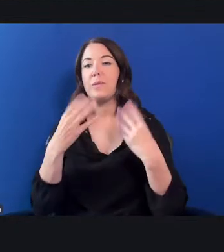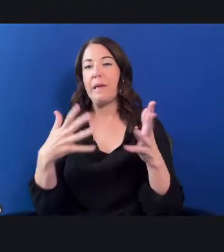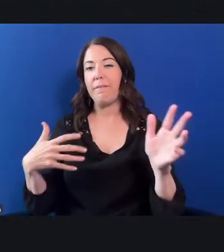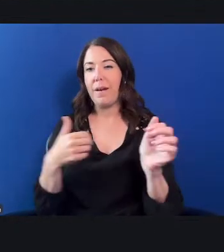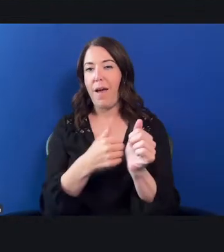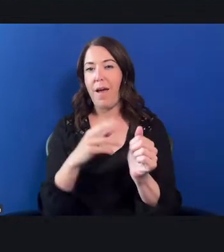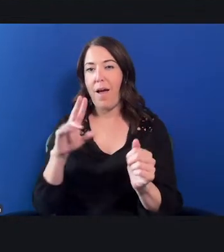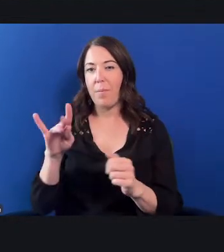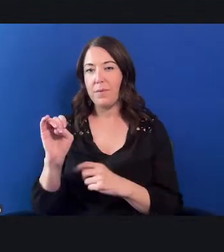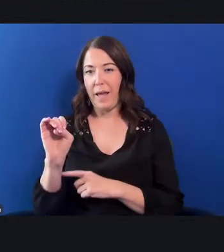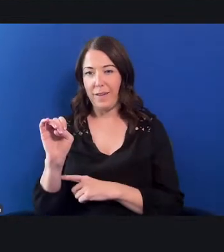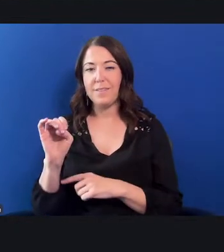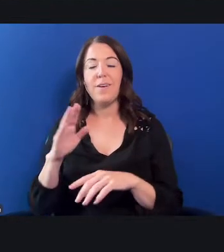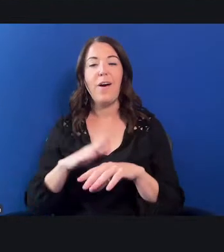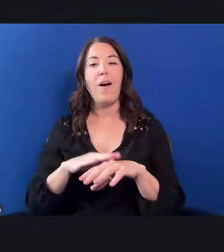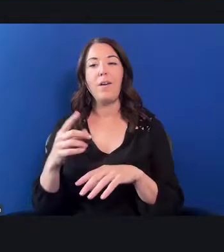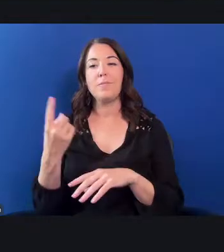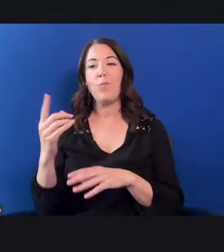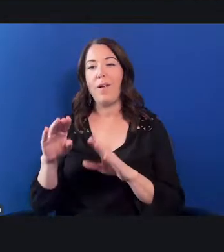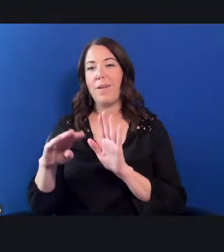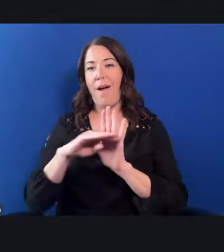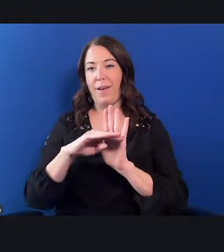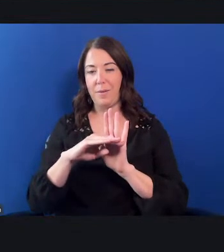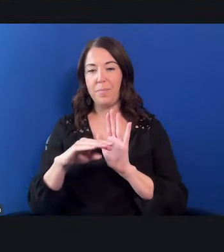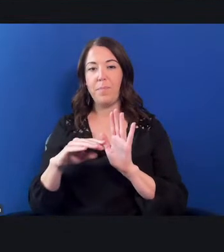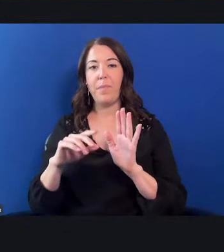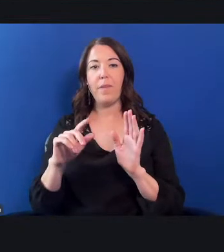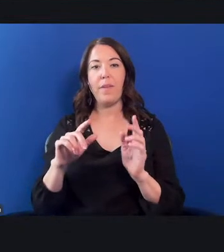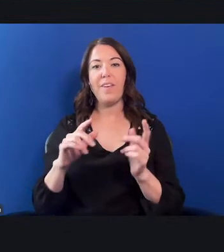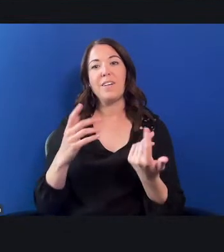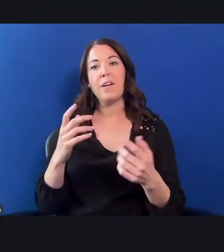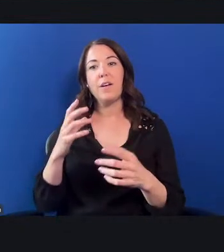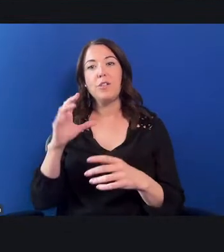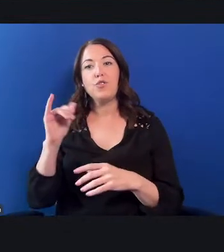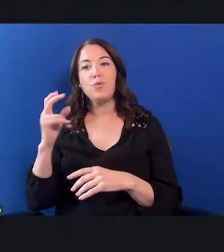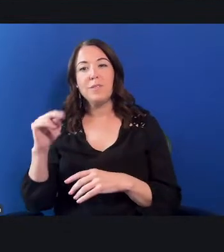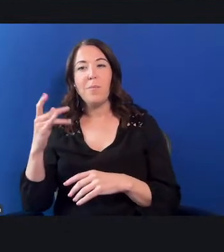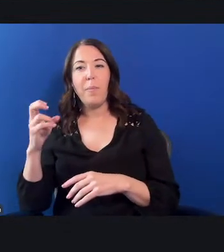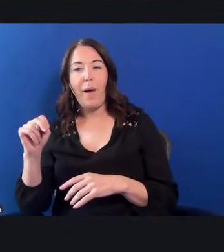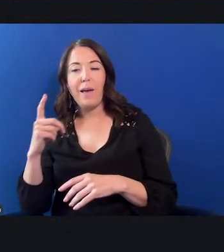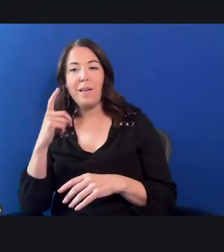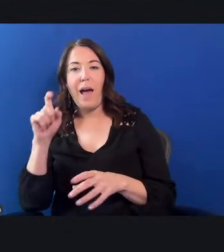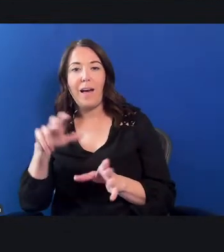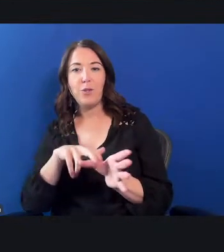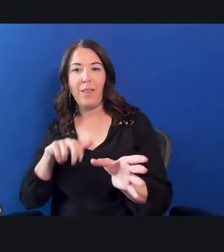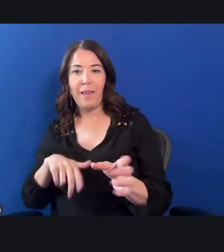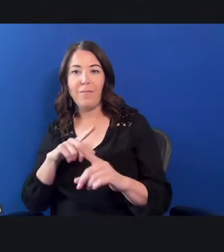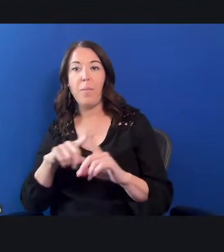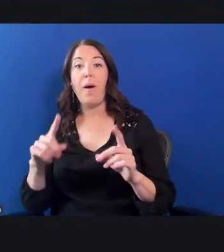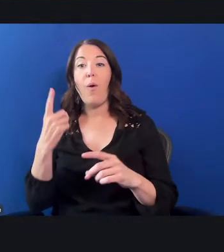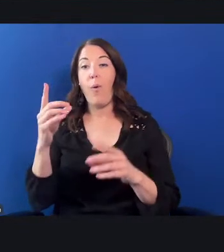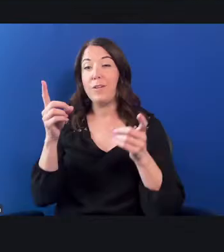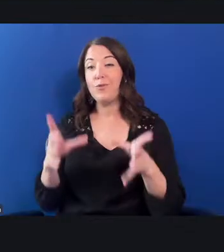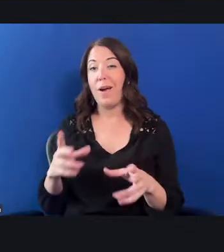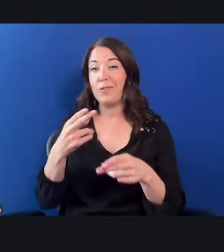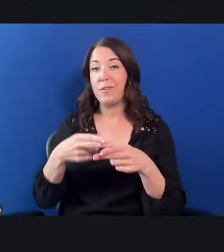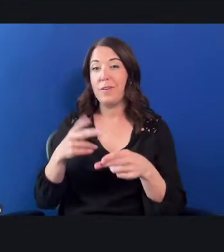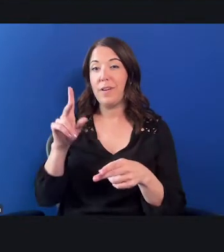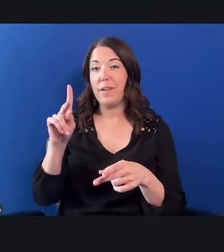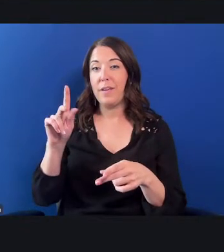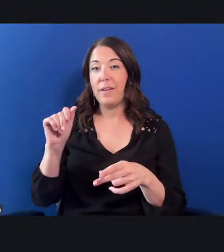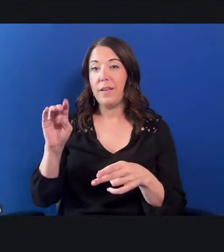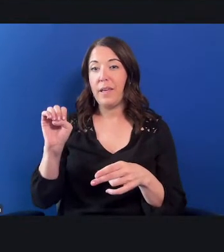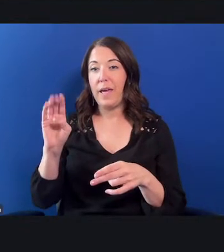that we've been working on. And then Susan Patton had to leave and she's made arrangements for Kate Borg, one of our directors for the elementary